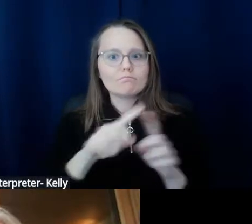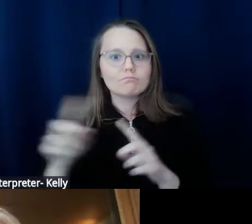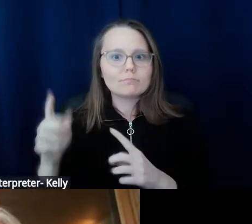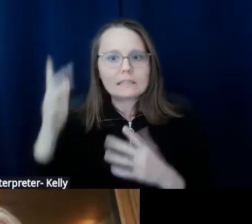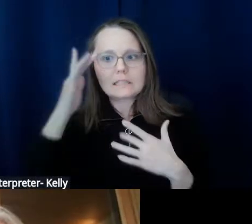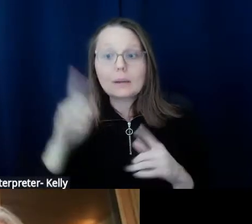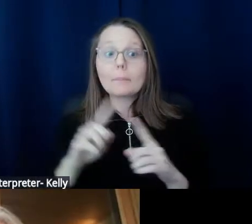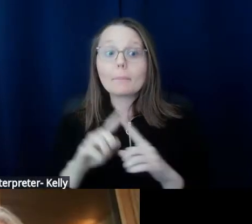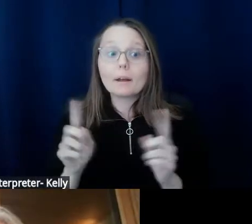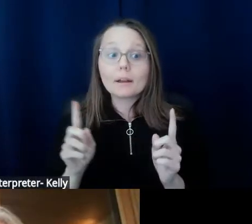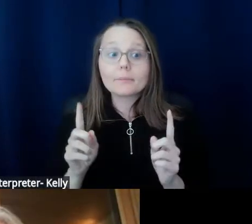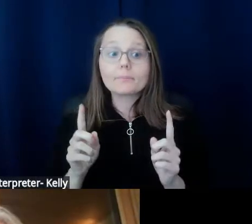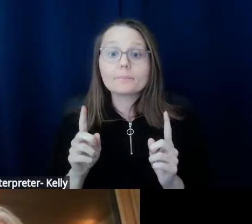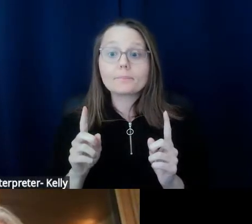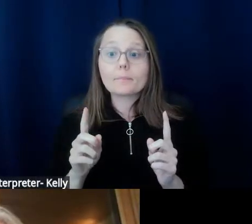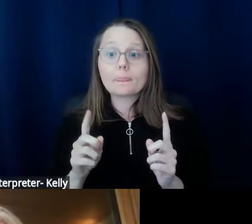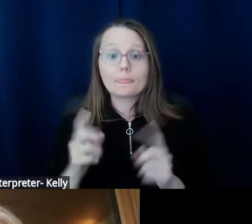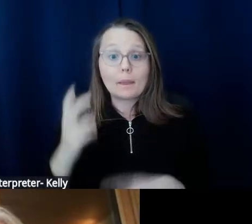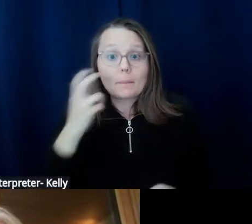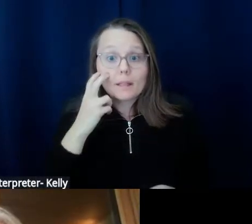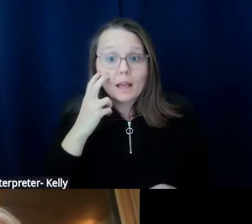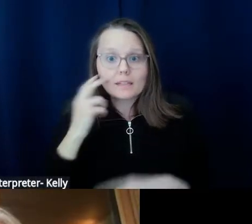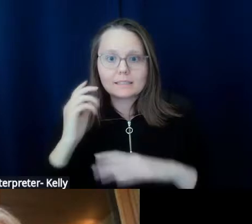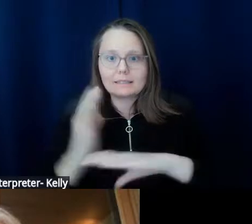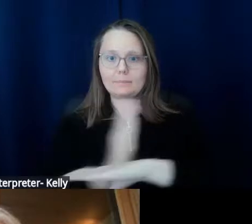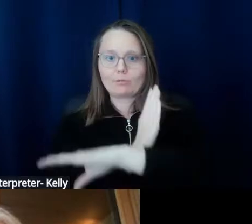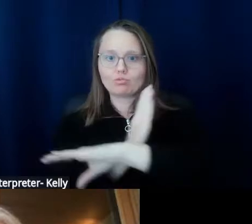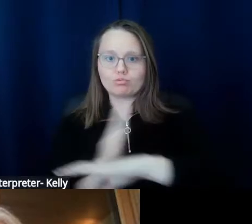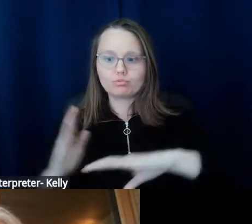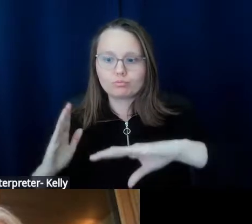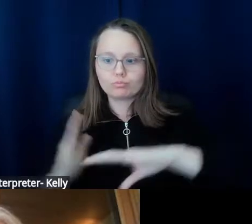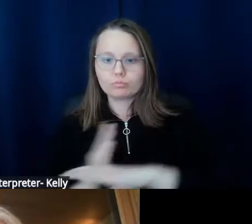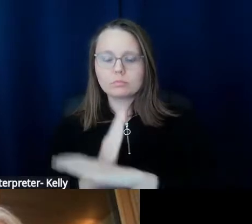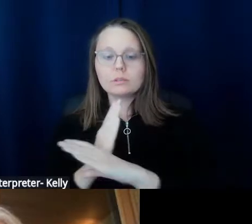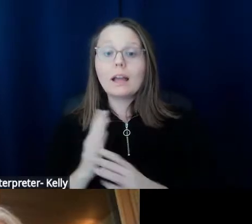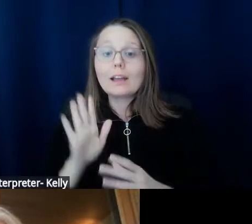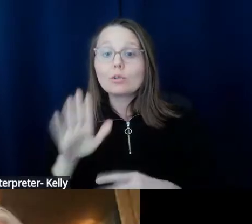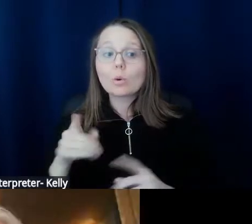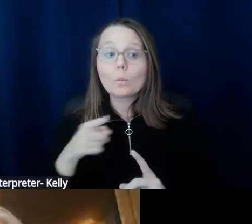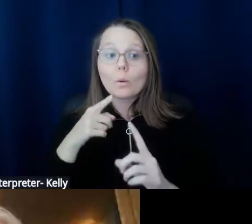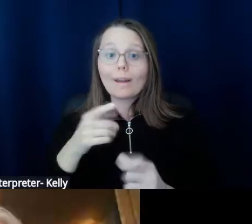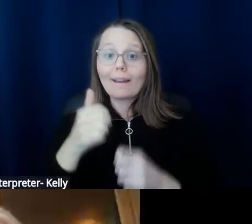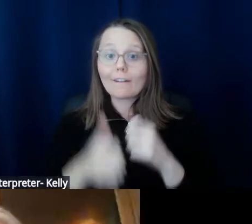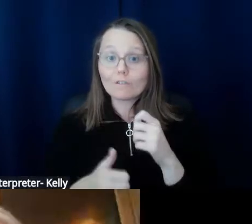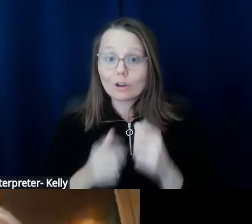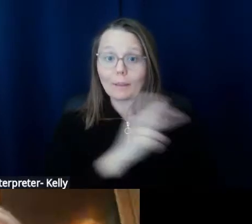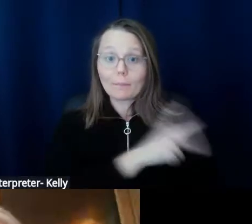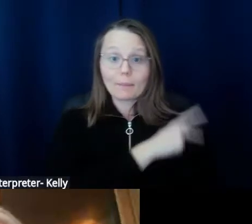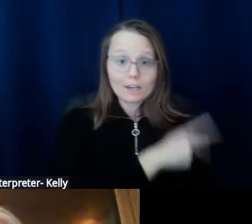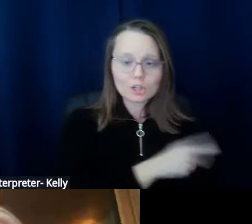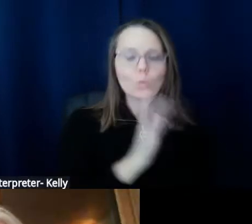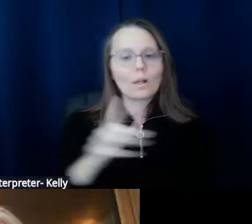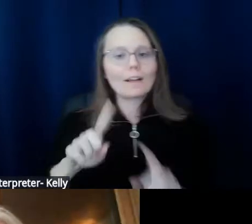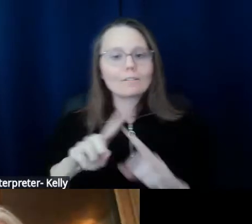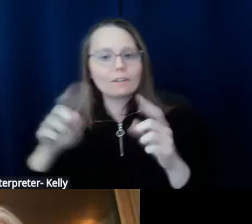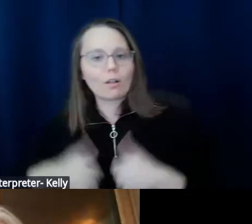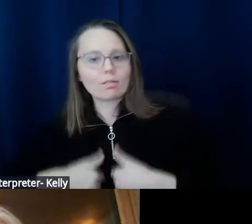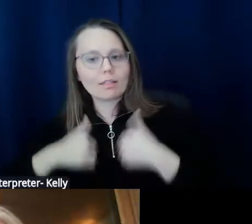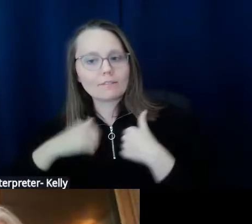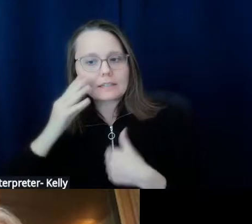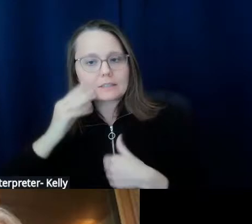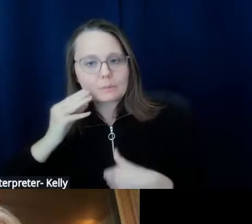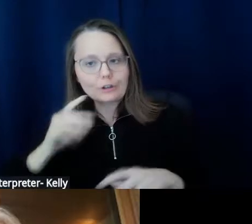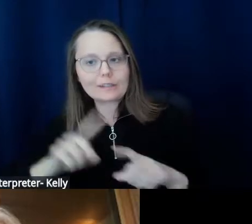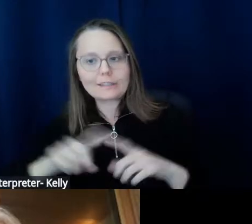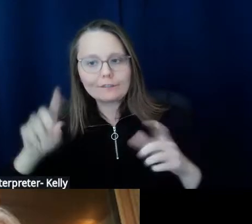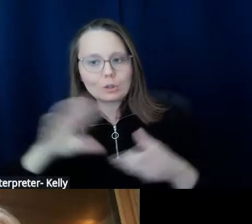is that blindness is a spectrum. And to your point, every patient is going to have a different lived experience and a different